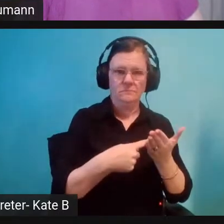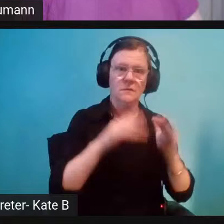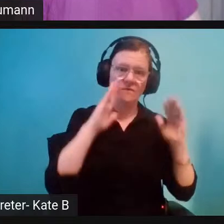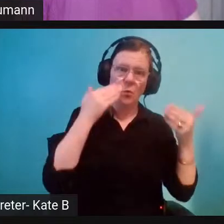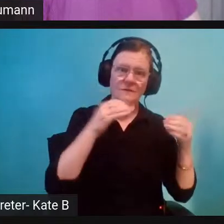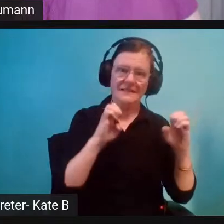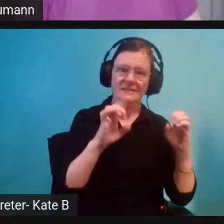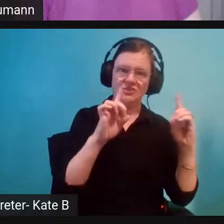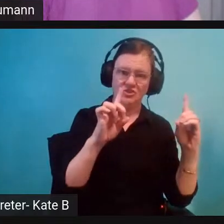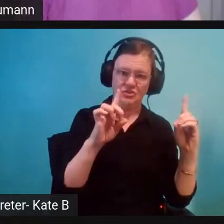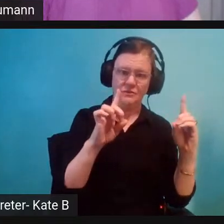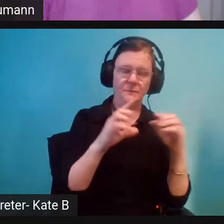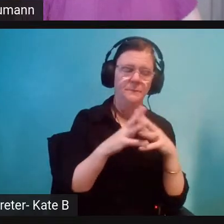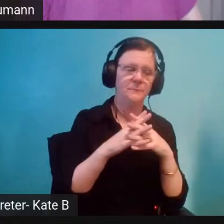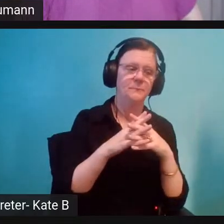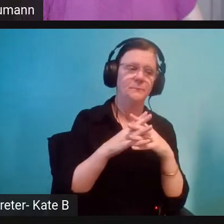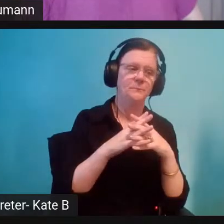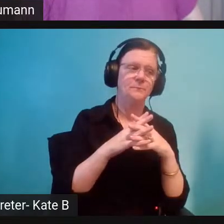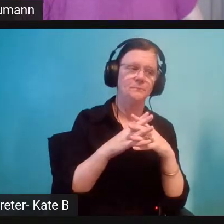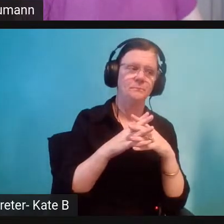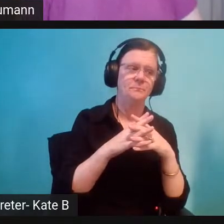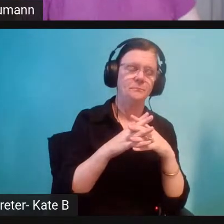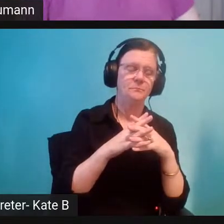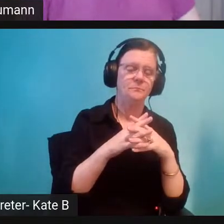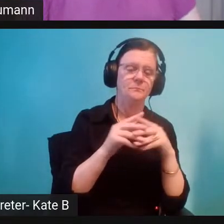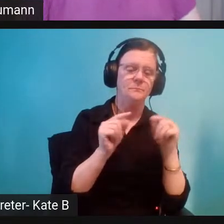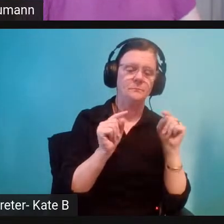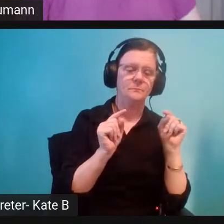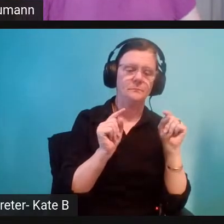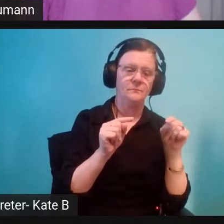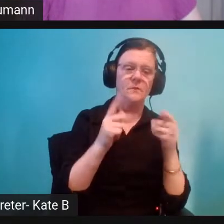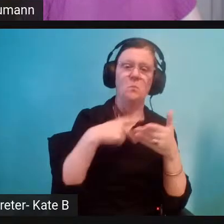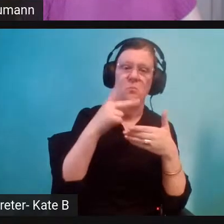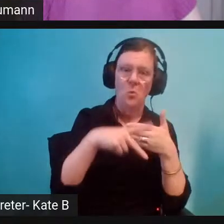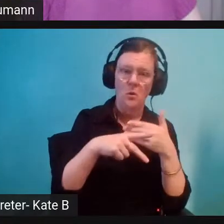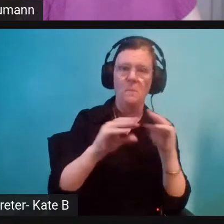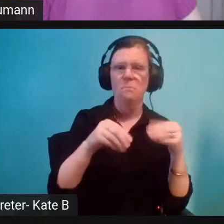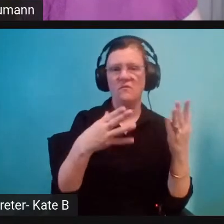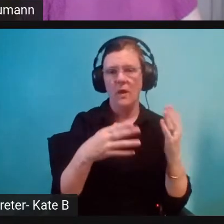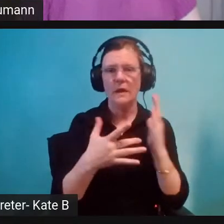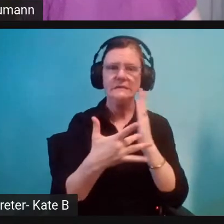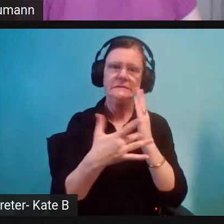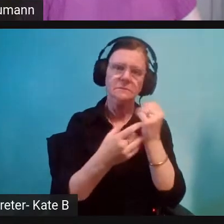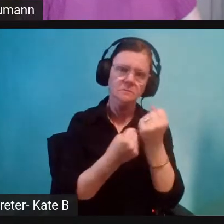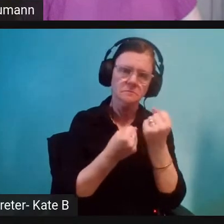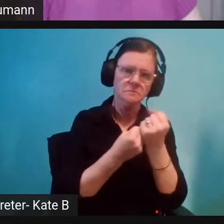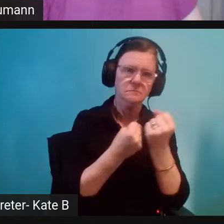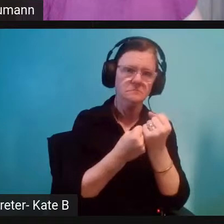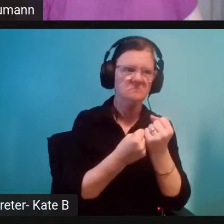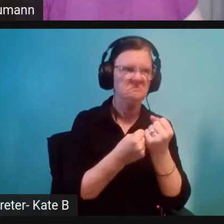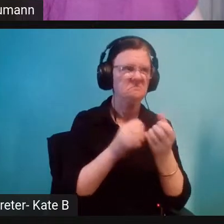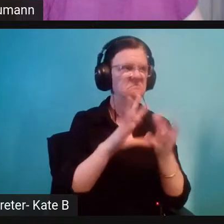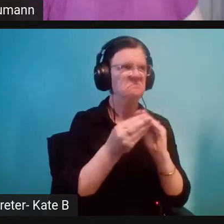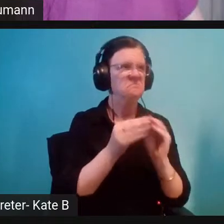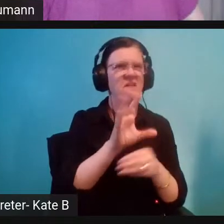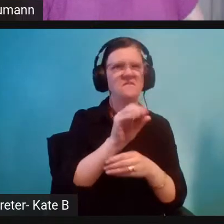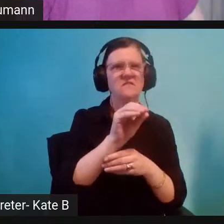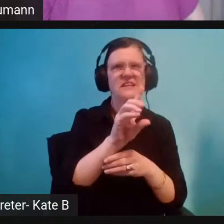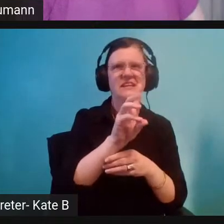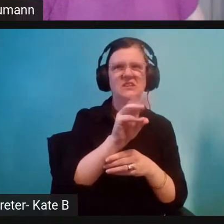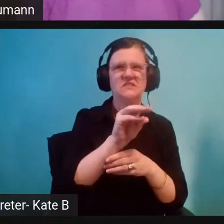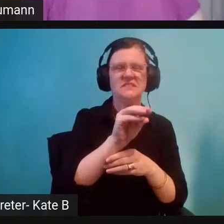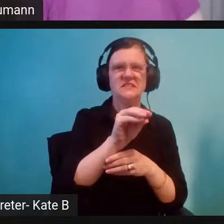education, and this is a program that provides technical assistance to 50 or 60 school districts